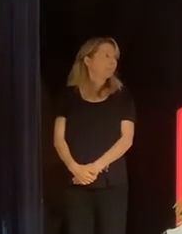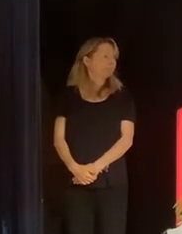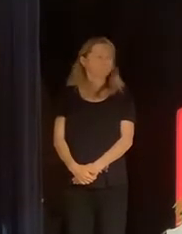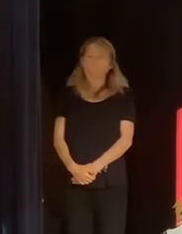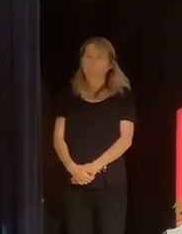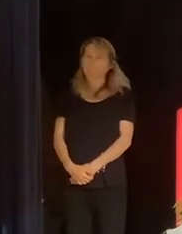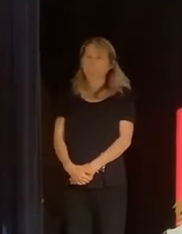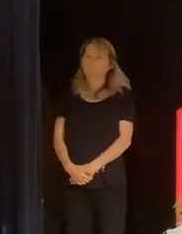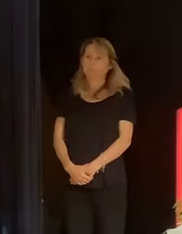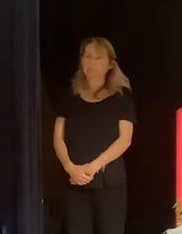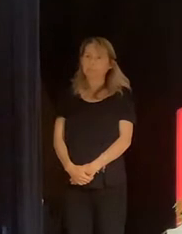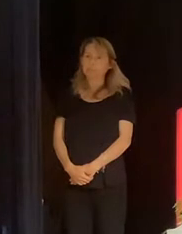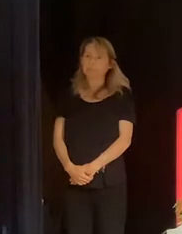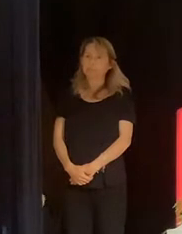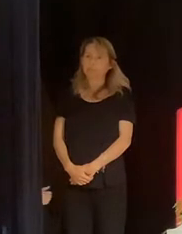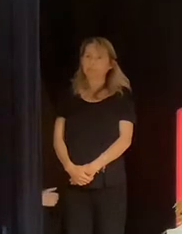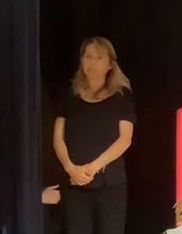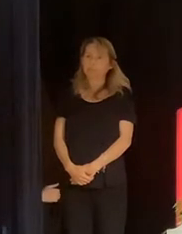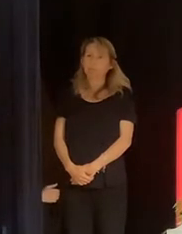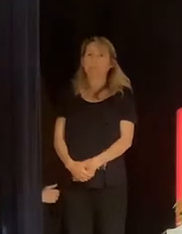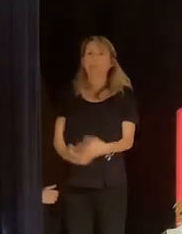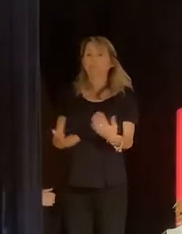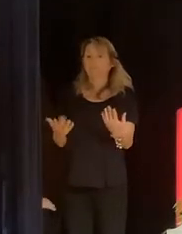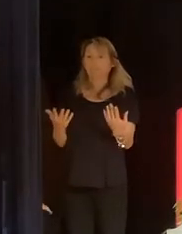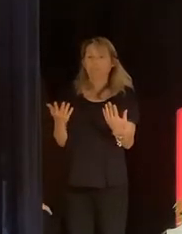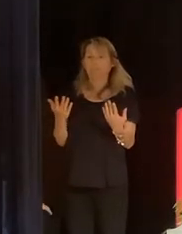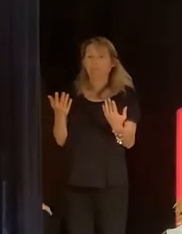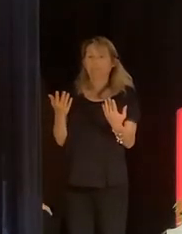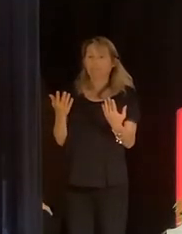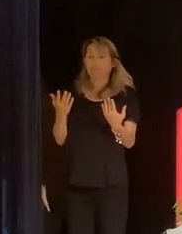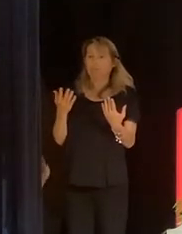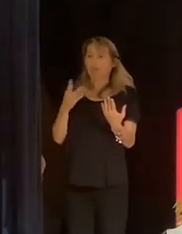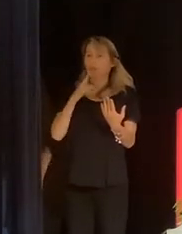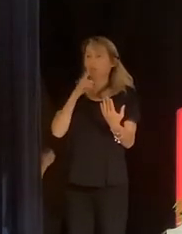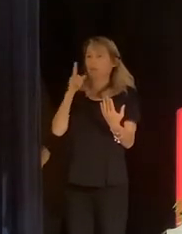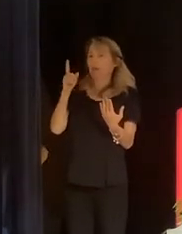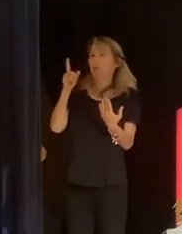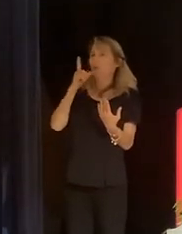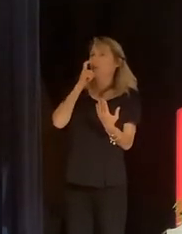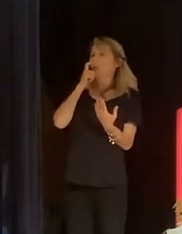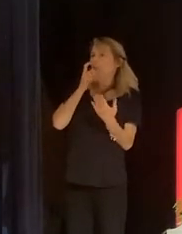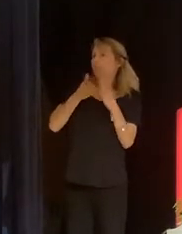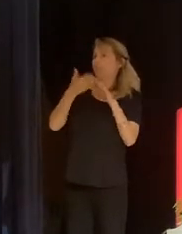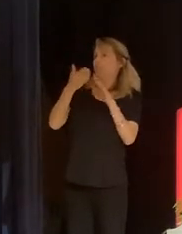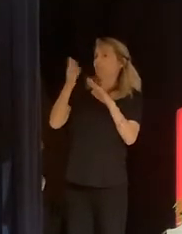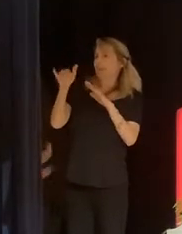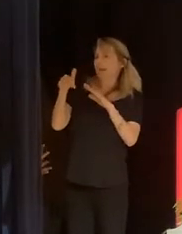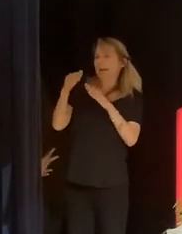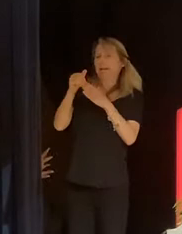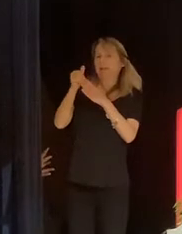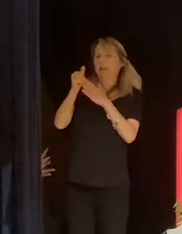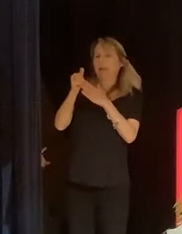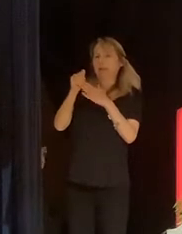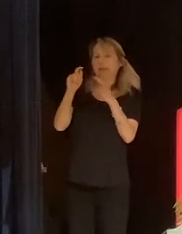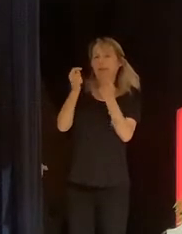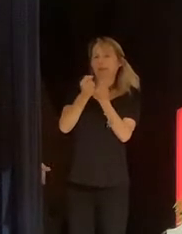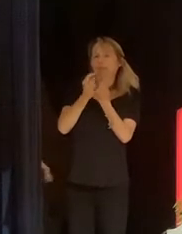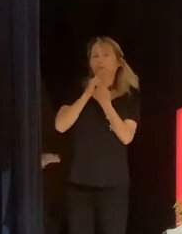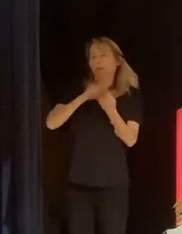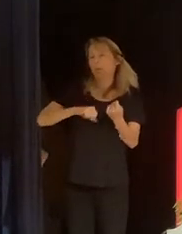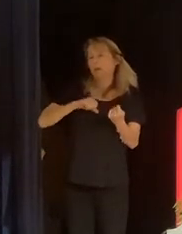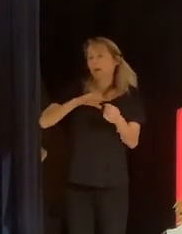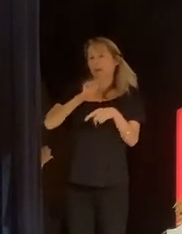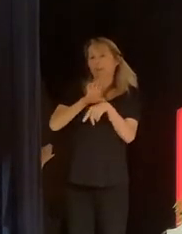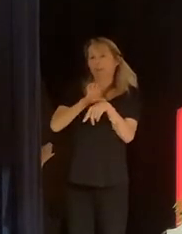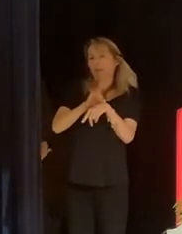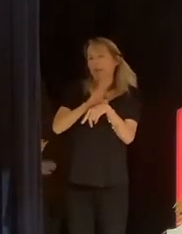And we know that that would not be possible if it's not for the leadership team at our school. So proud of Mr. Dye